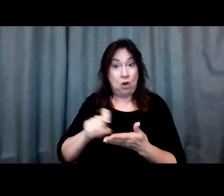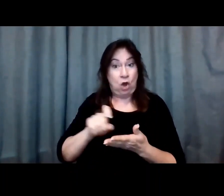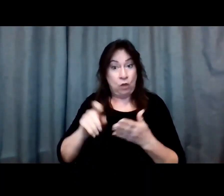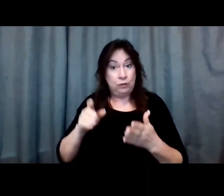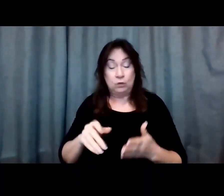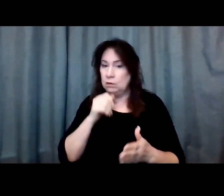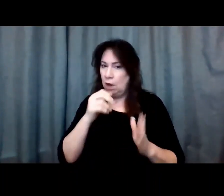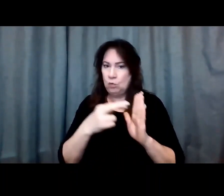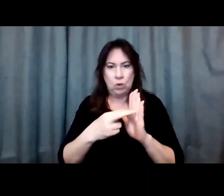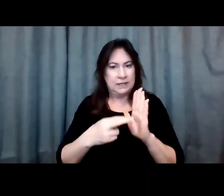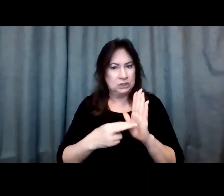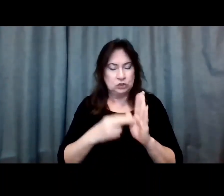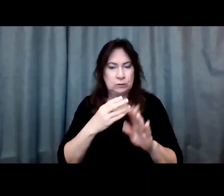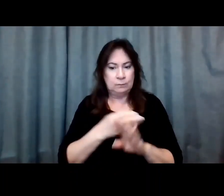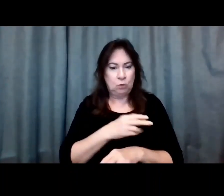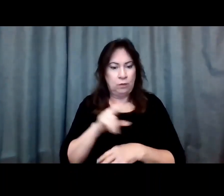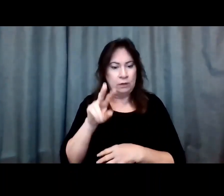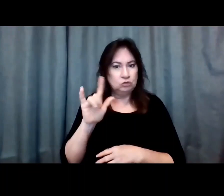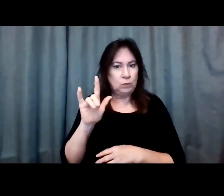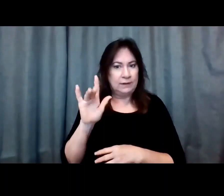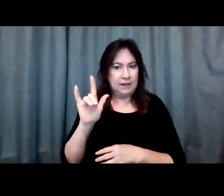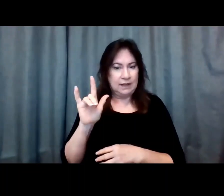not register by the 25th,